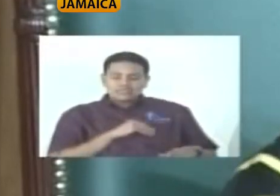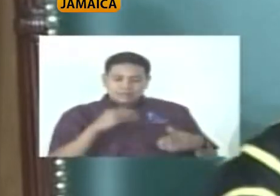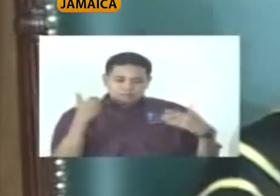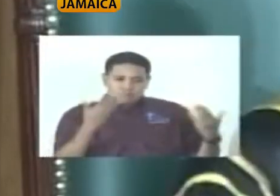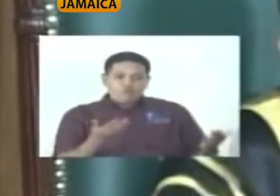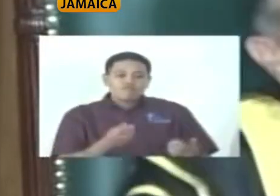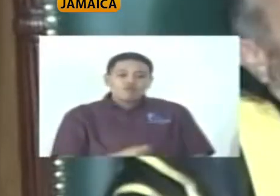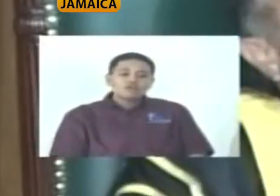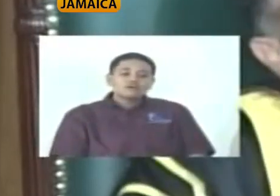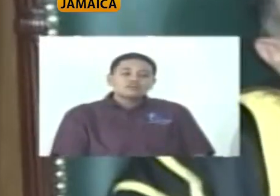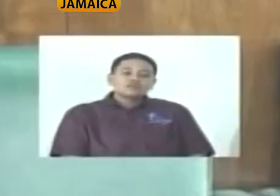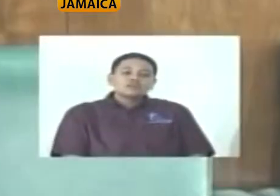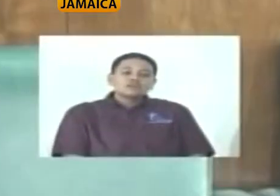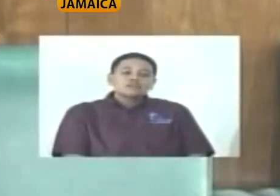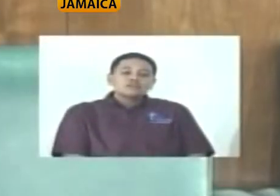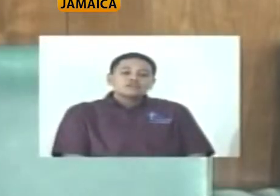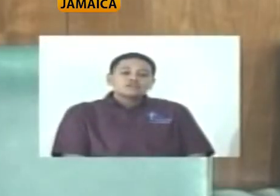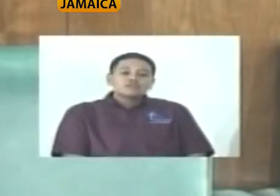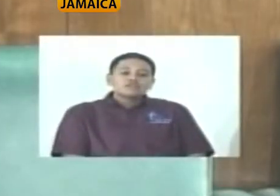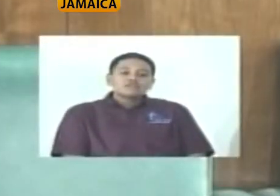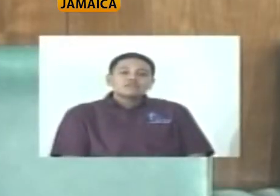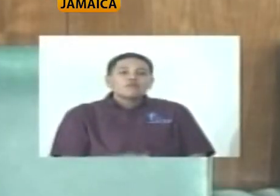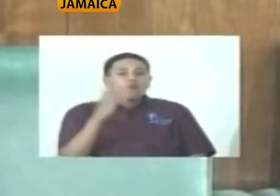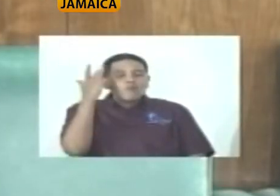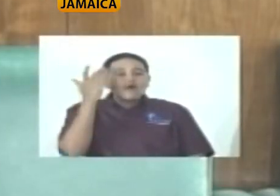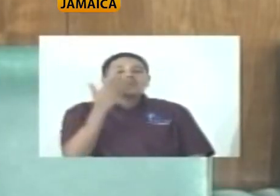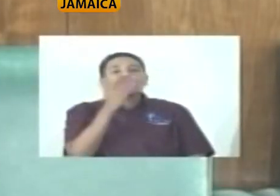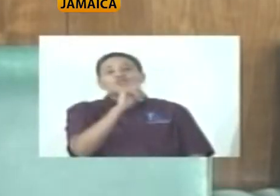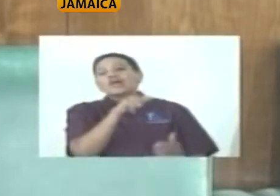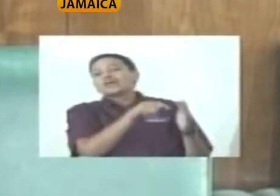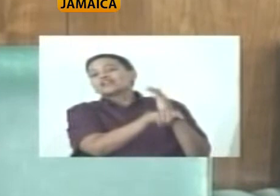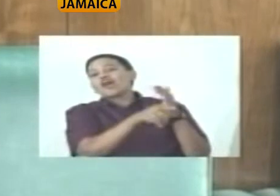Thank you, because that homicide has already been committed.